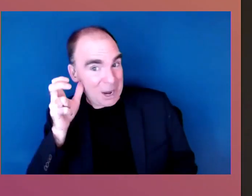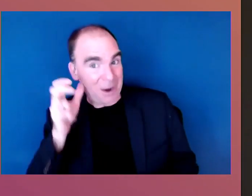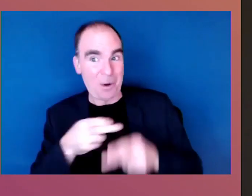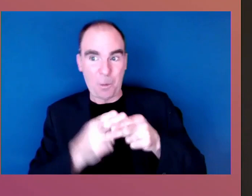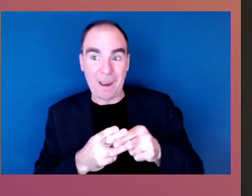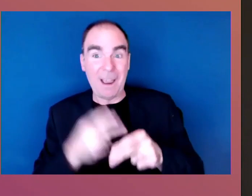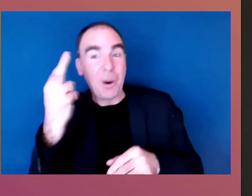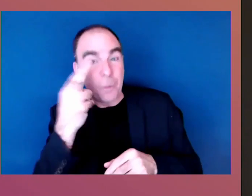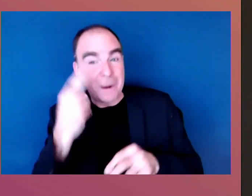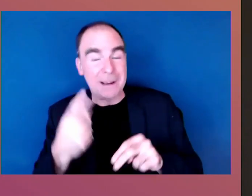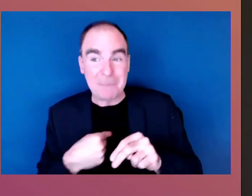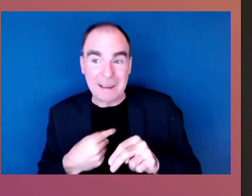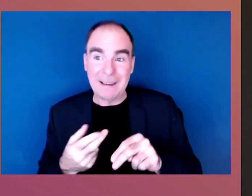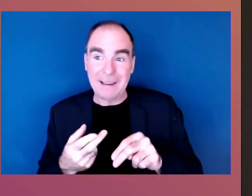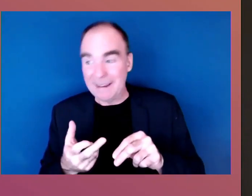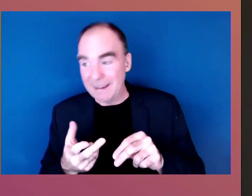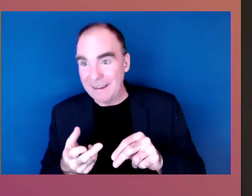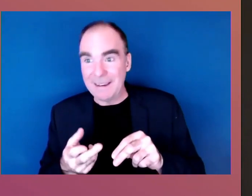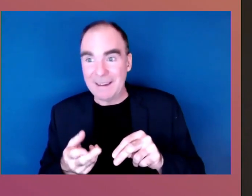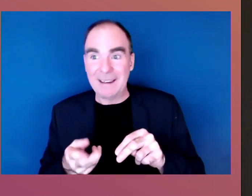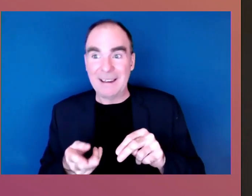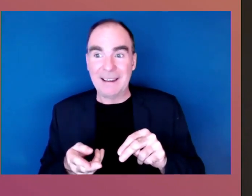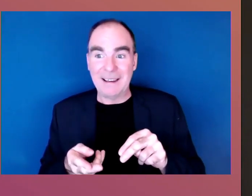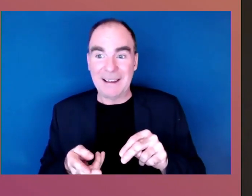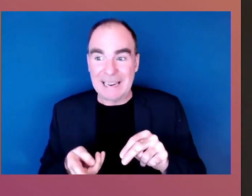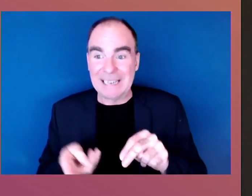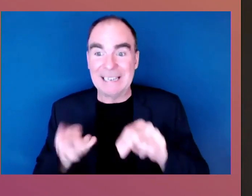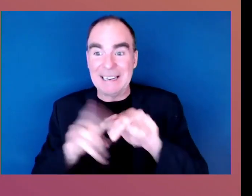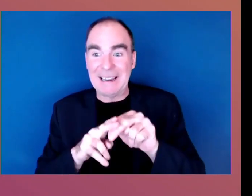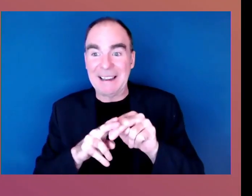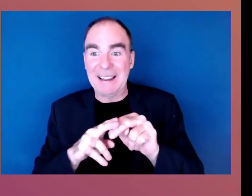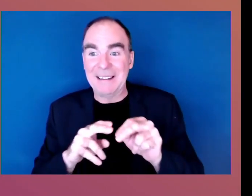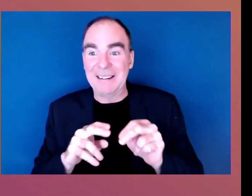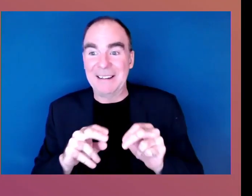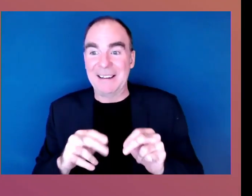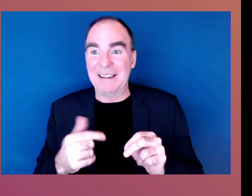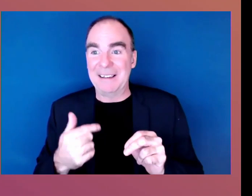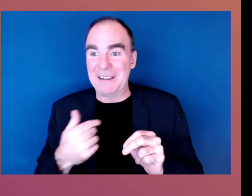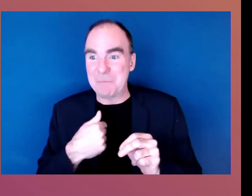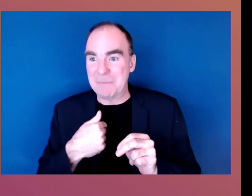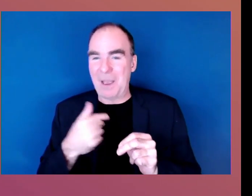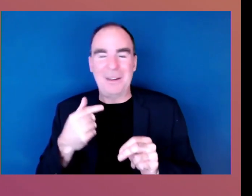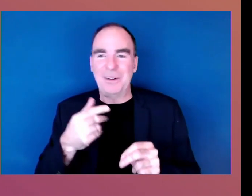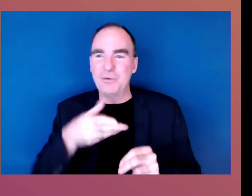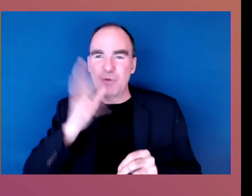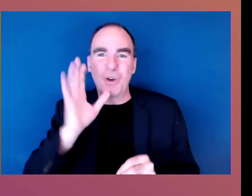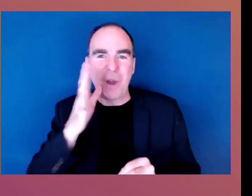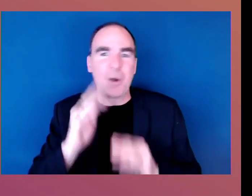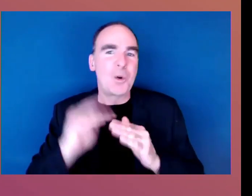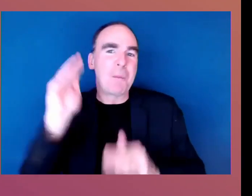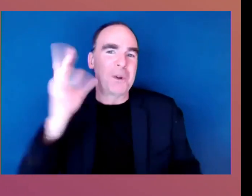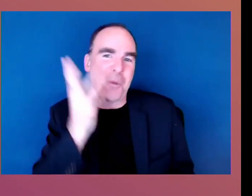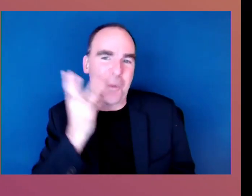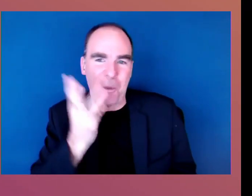not, you know, I had too much wine. I just measured with a bottle of wine. Next, this is just a